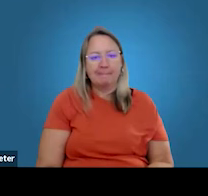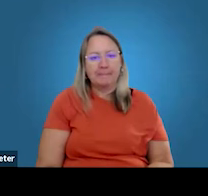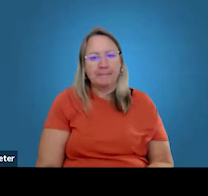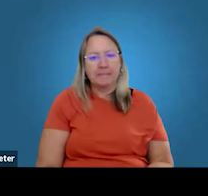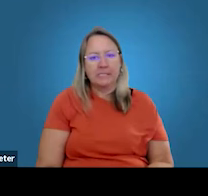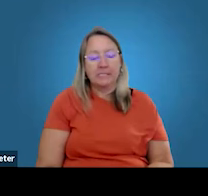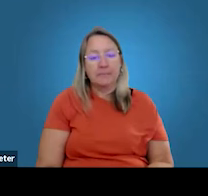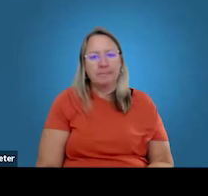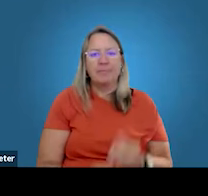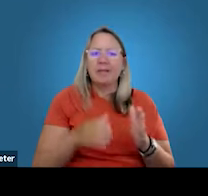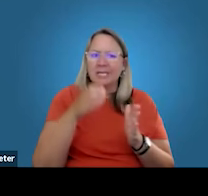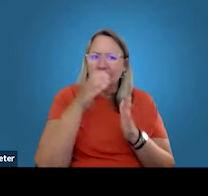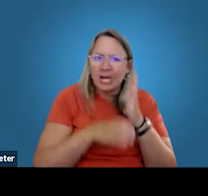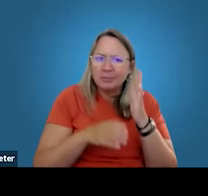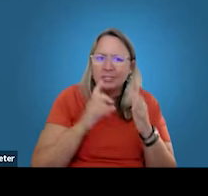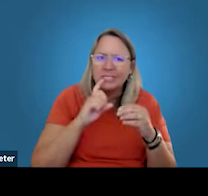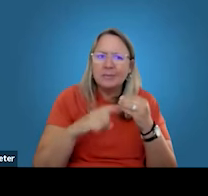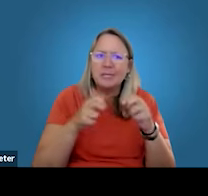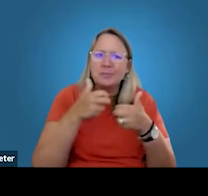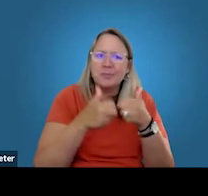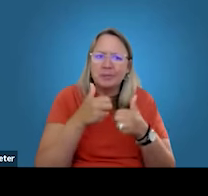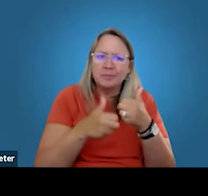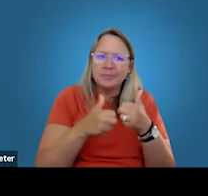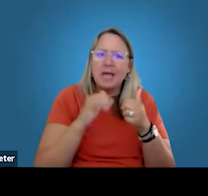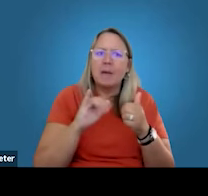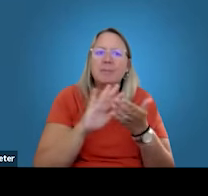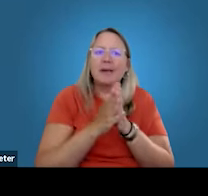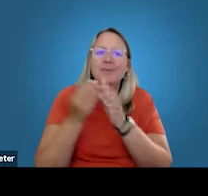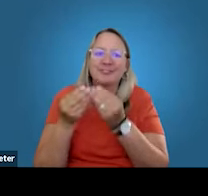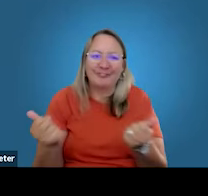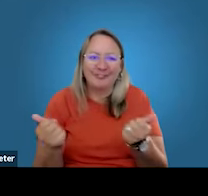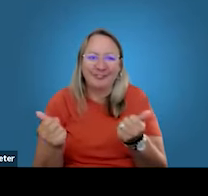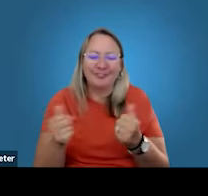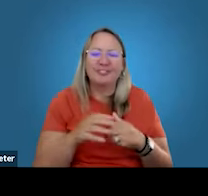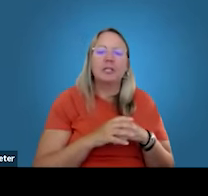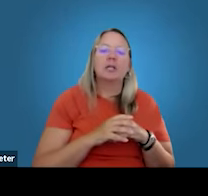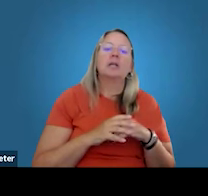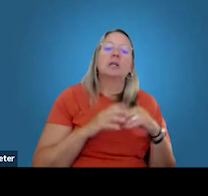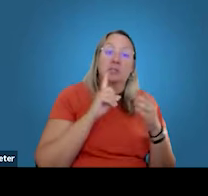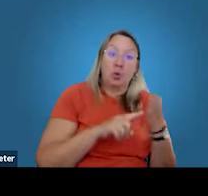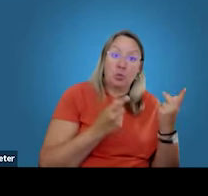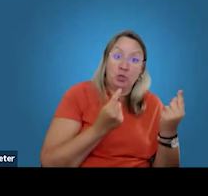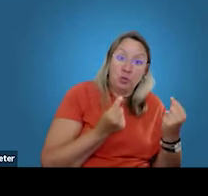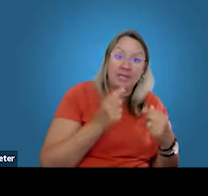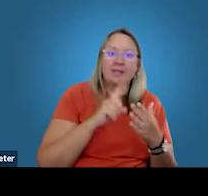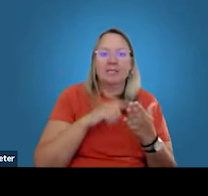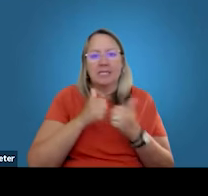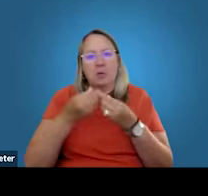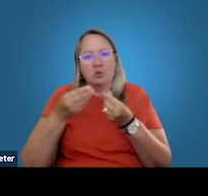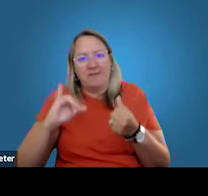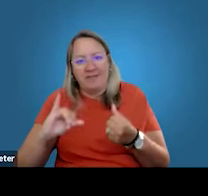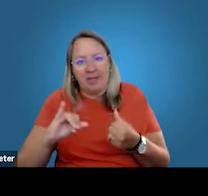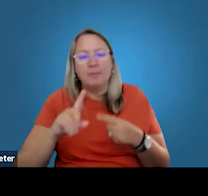be the problems that are resolved in some way. So this is why this thing is important, and this is what we're doing to solve it. Because